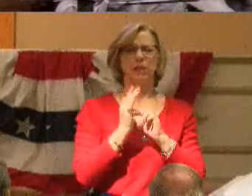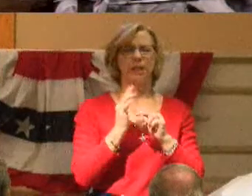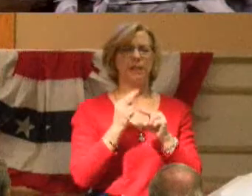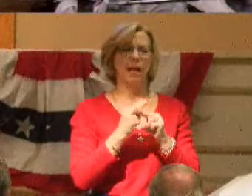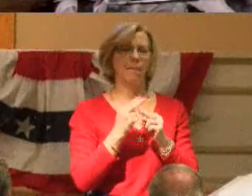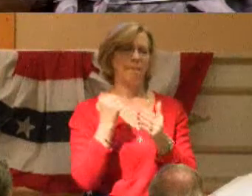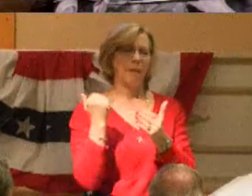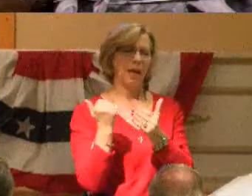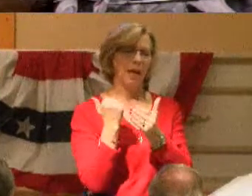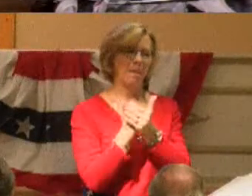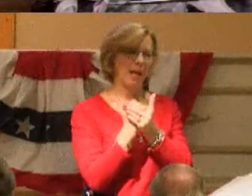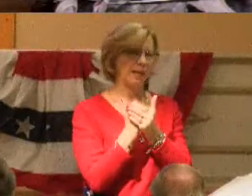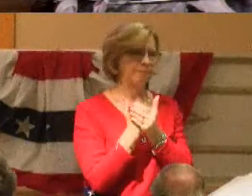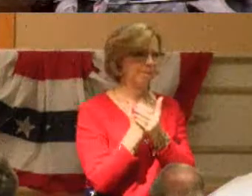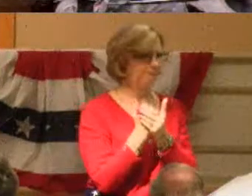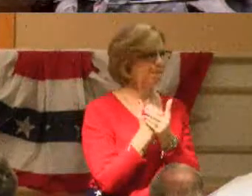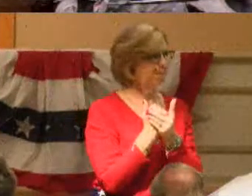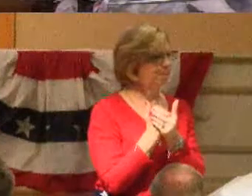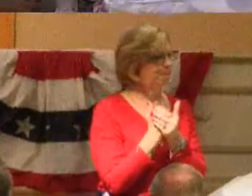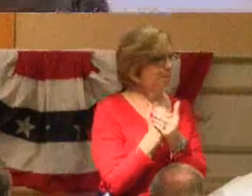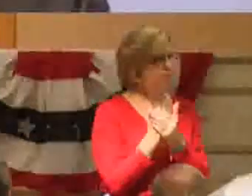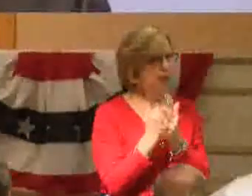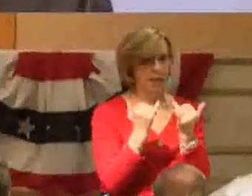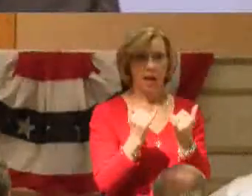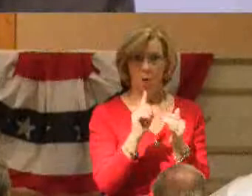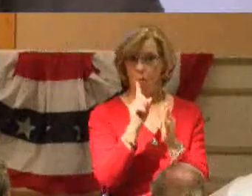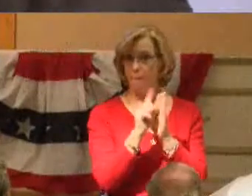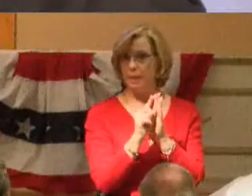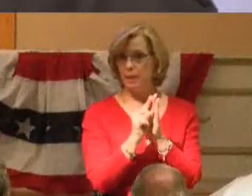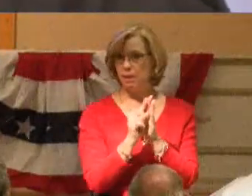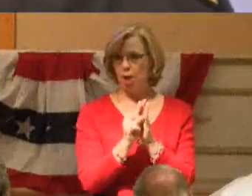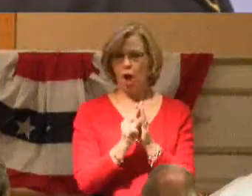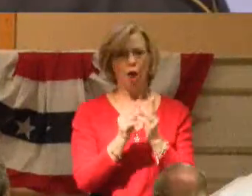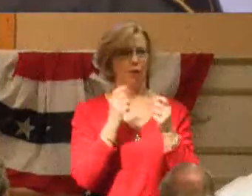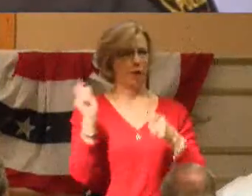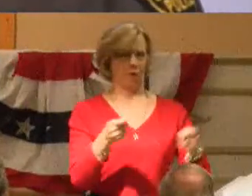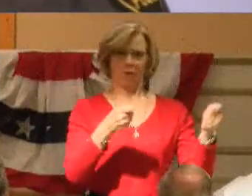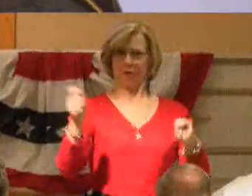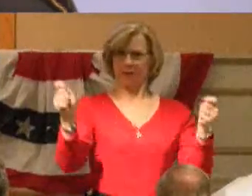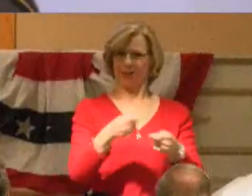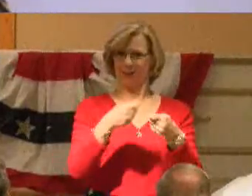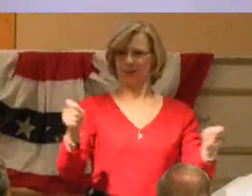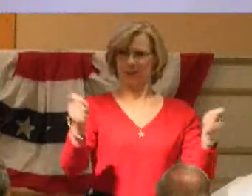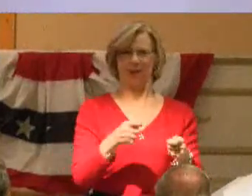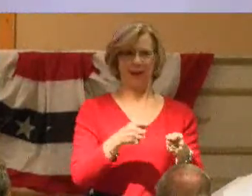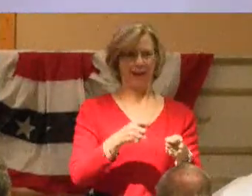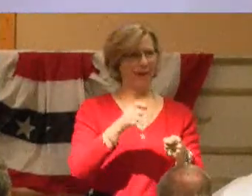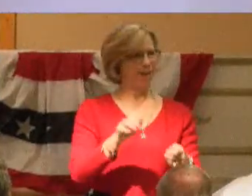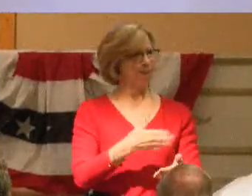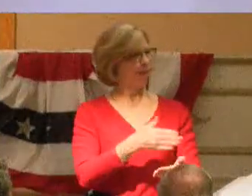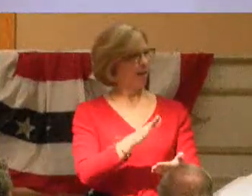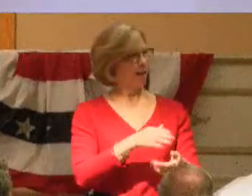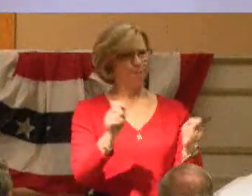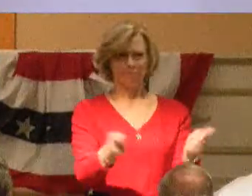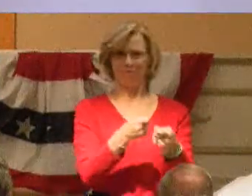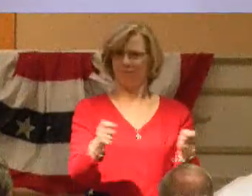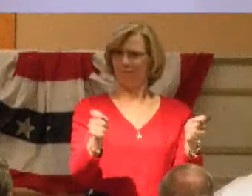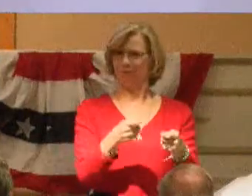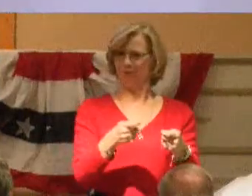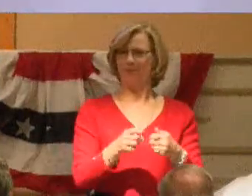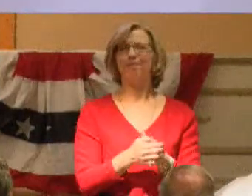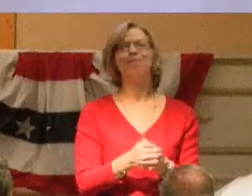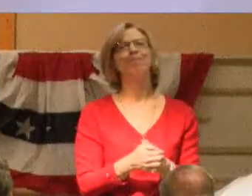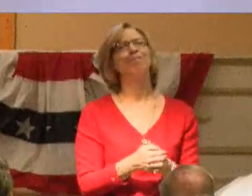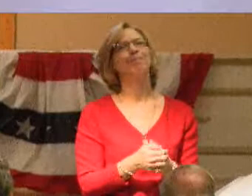pray. Amen. Just a moment ago, the orchestra began to play and during the offertory, I believe